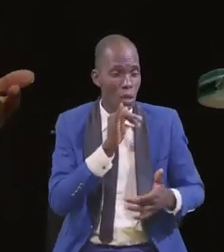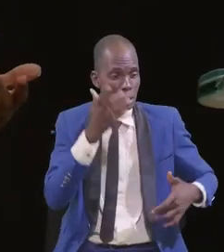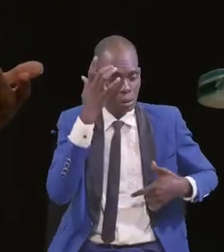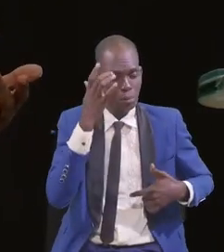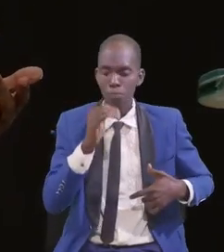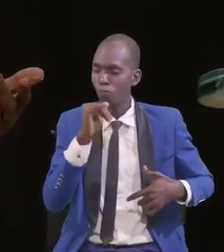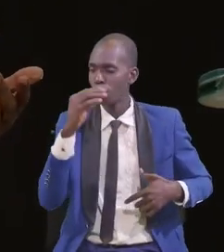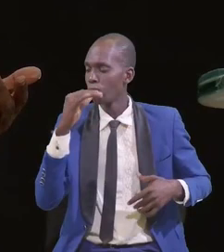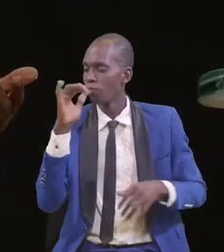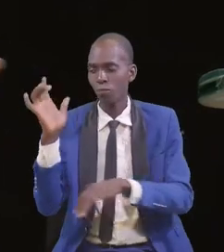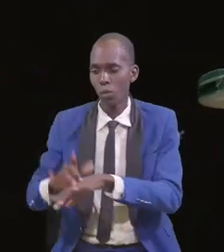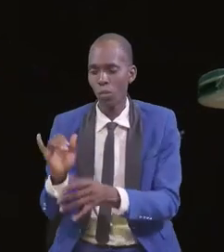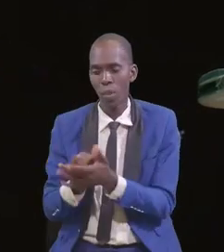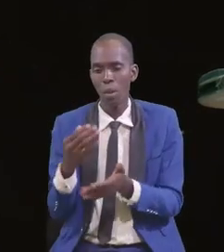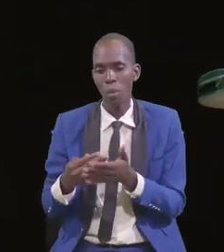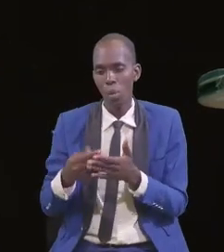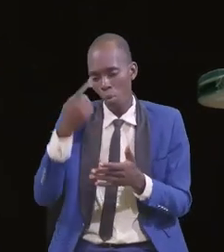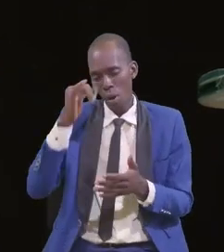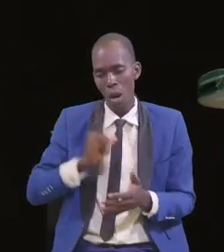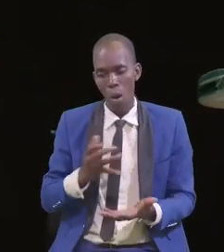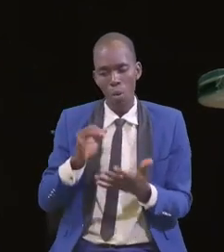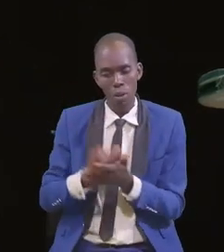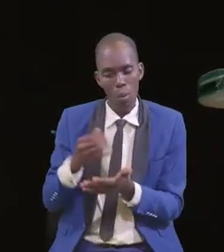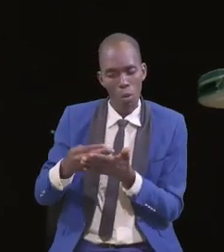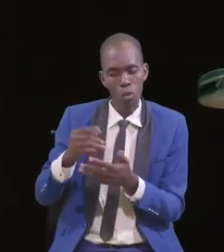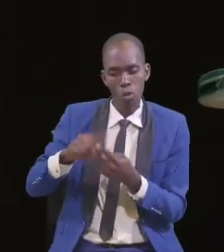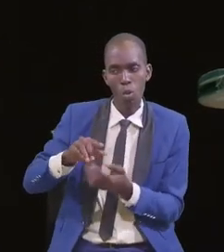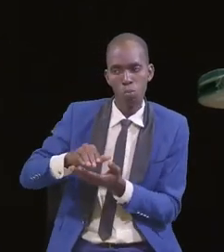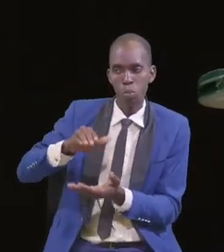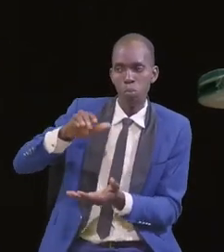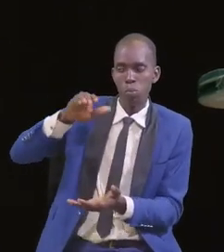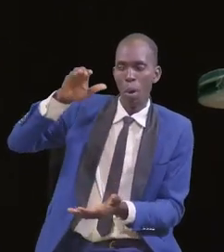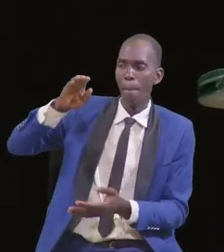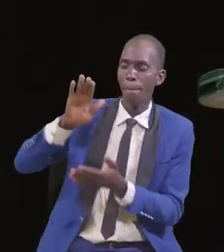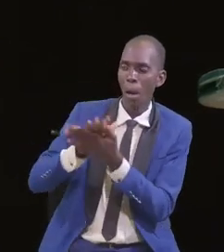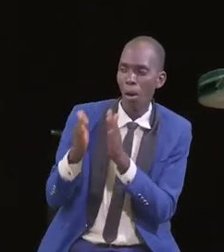million. I want to be a millionaire. You want that thing to reach a billion. I want to